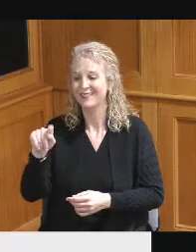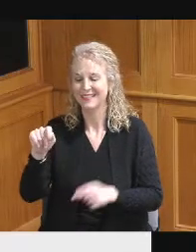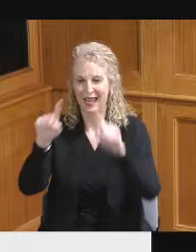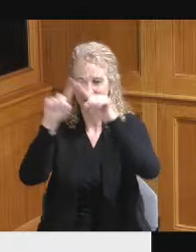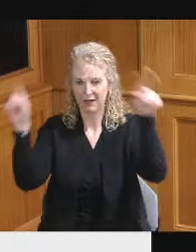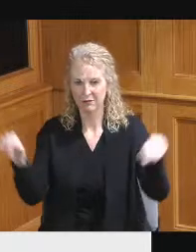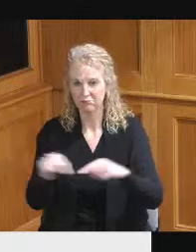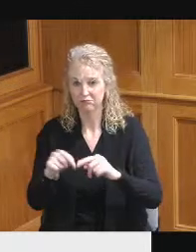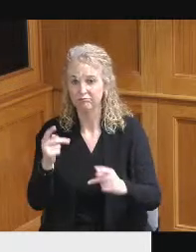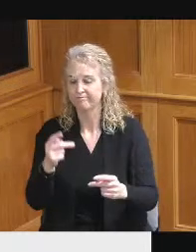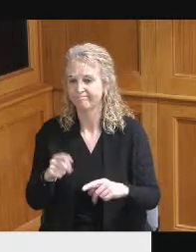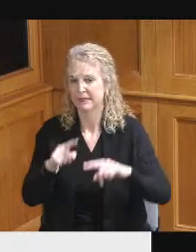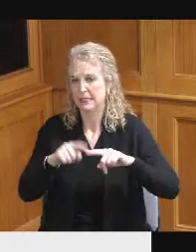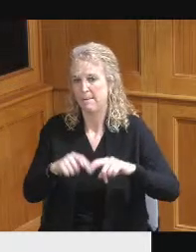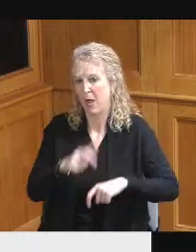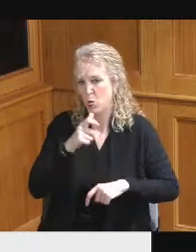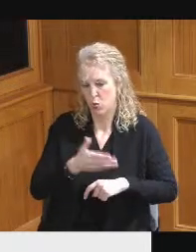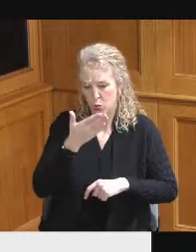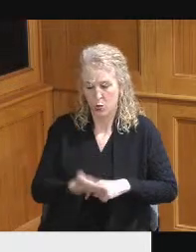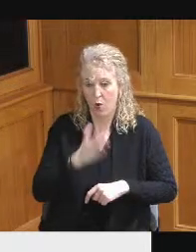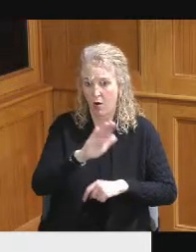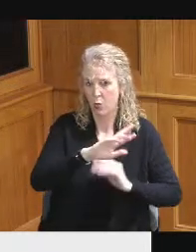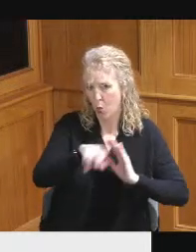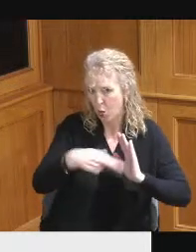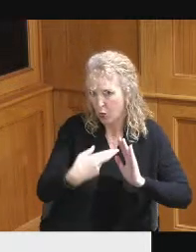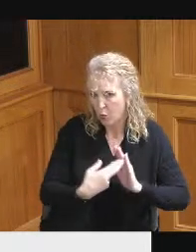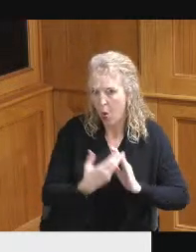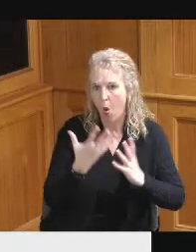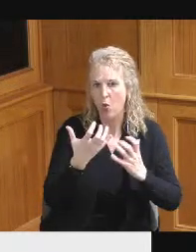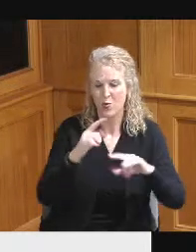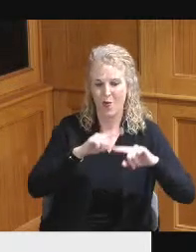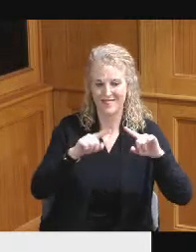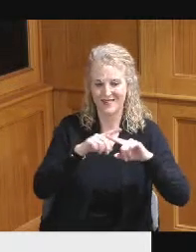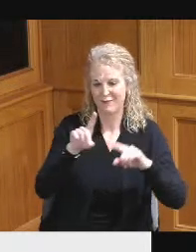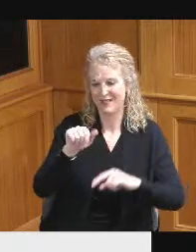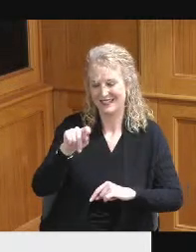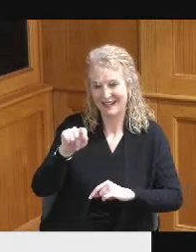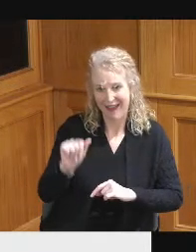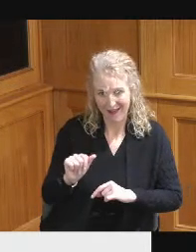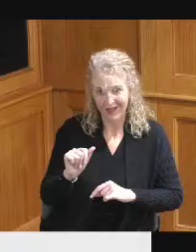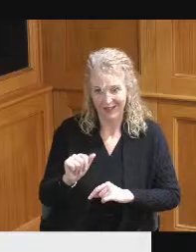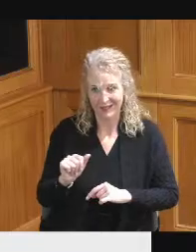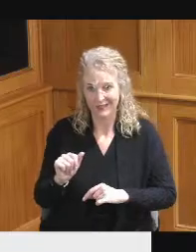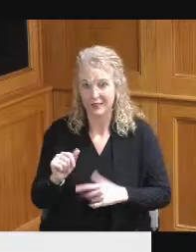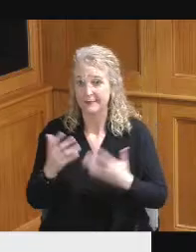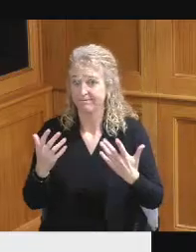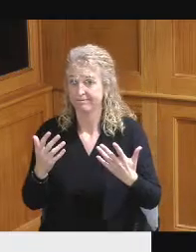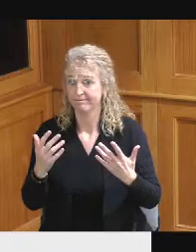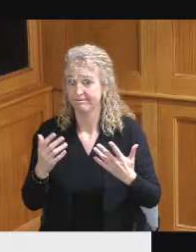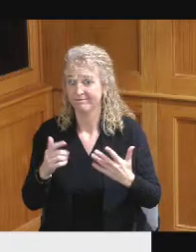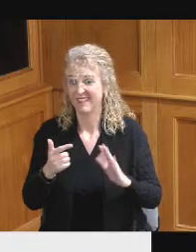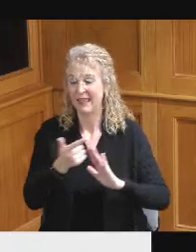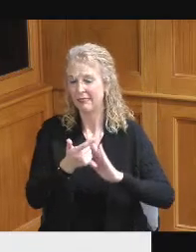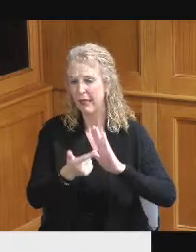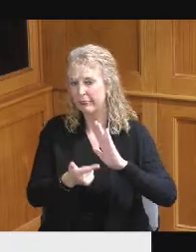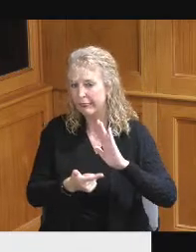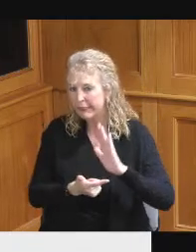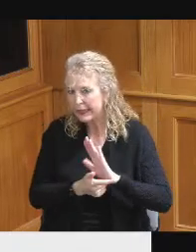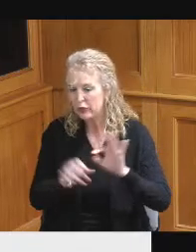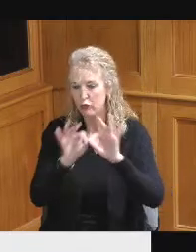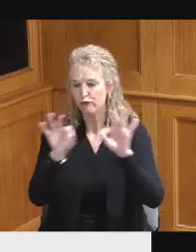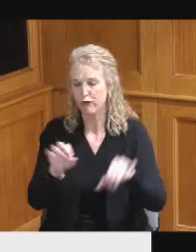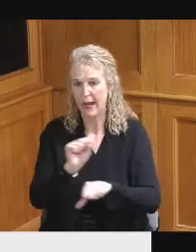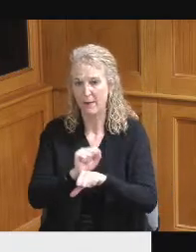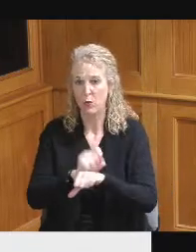you're talking to public health officials or to hospitals or to the community at large, and that the legal frameworks need to be in place